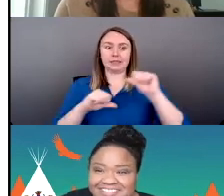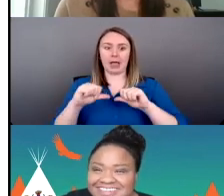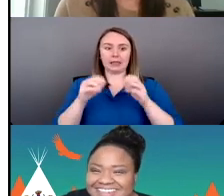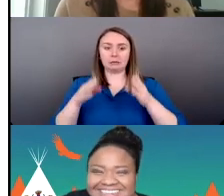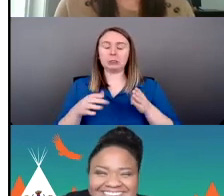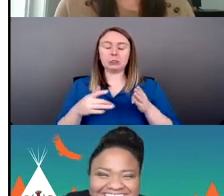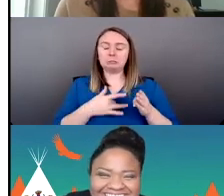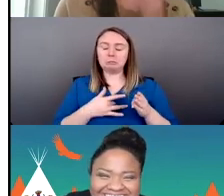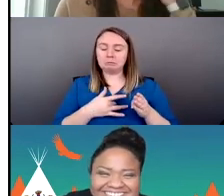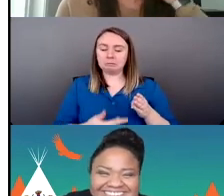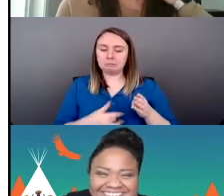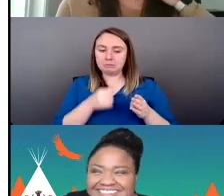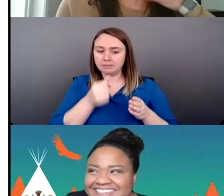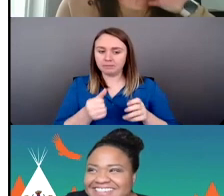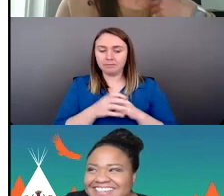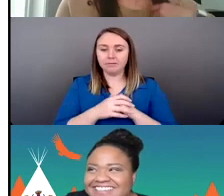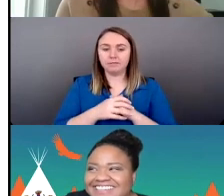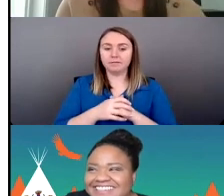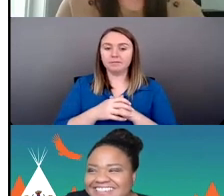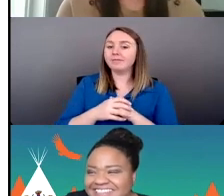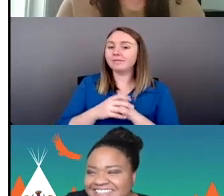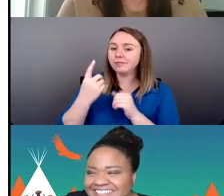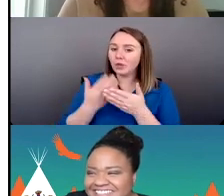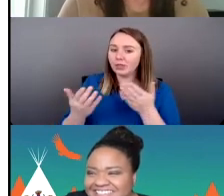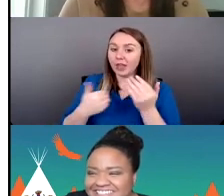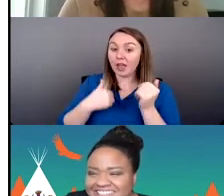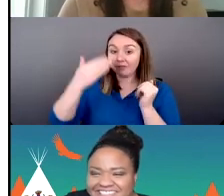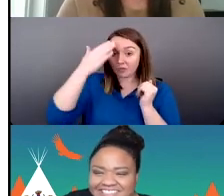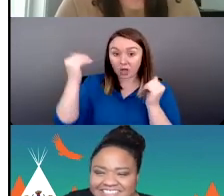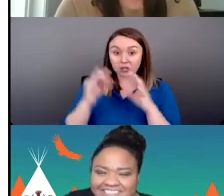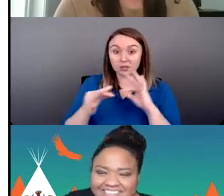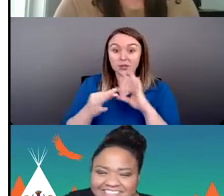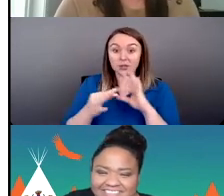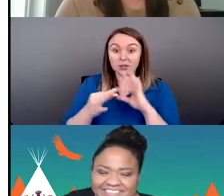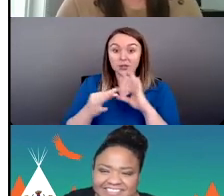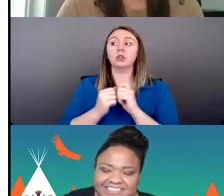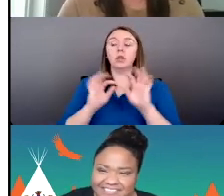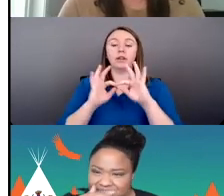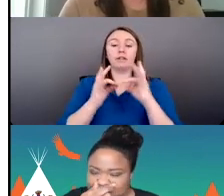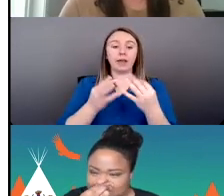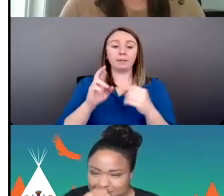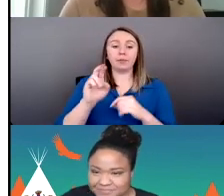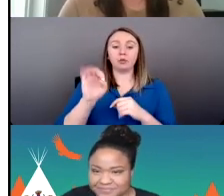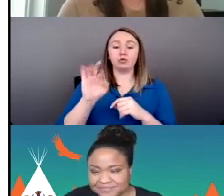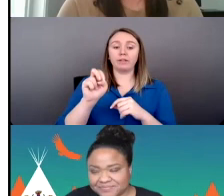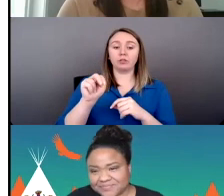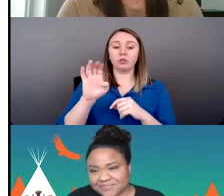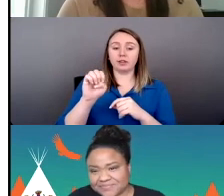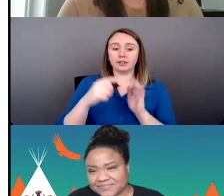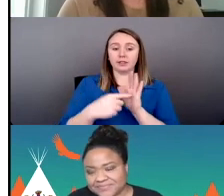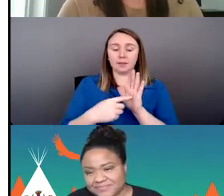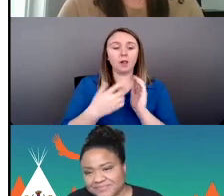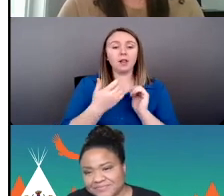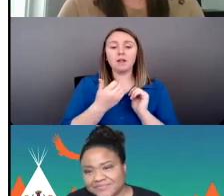So. And one thing I like to, I forgot to mention is that with family reference samples, if at any time a family member decides